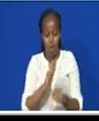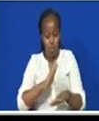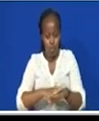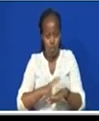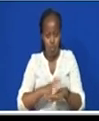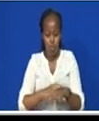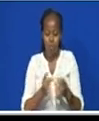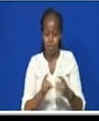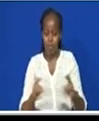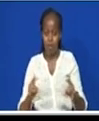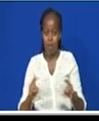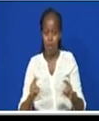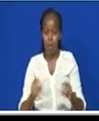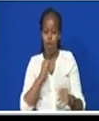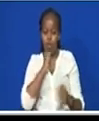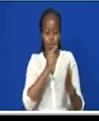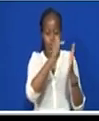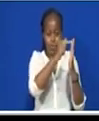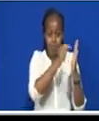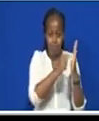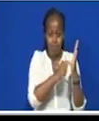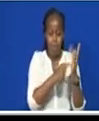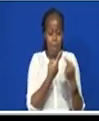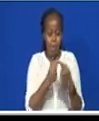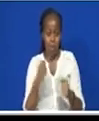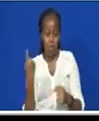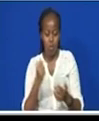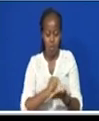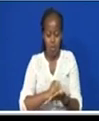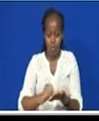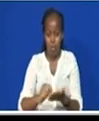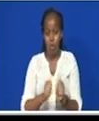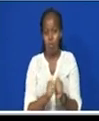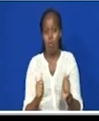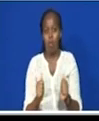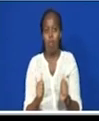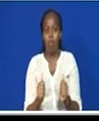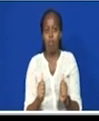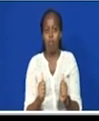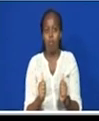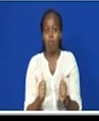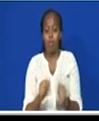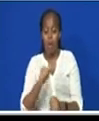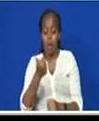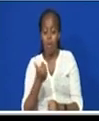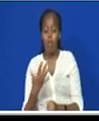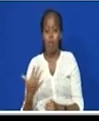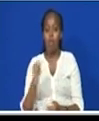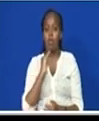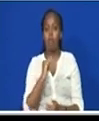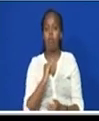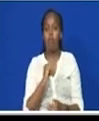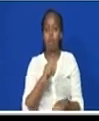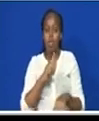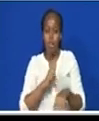not supposed to list your answers, but you're supposed to write a clear statement. Another thing is, when you